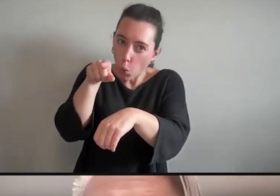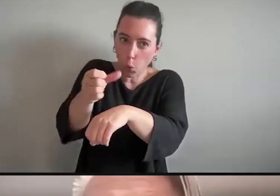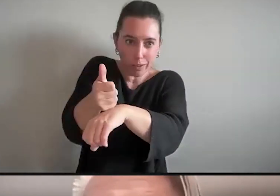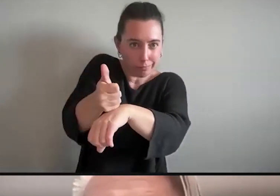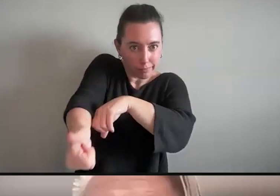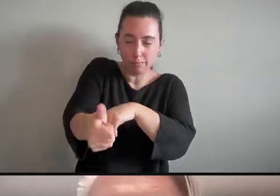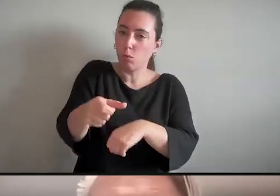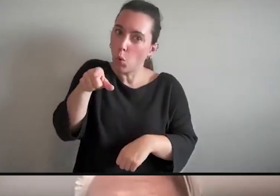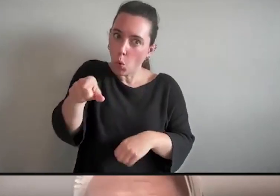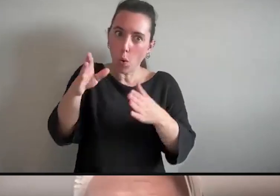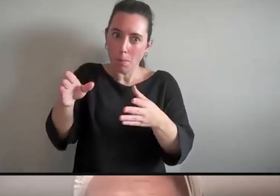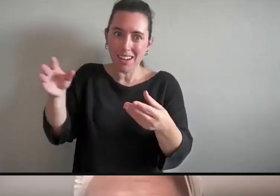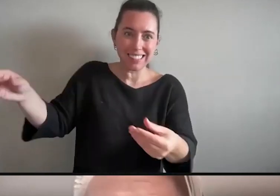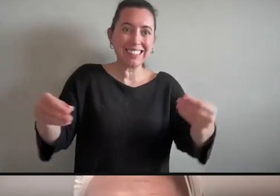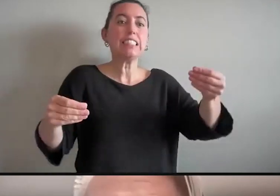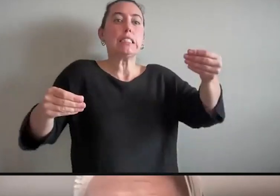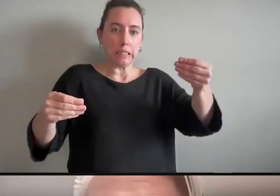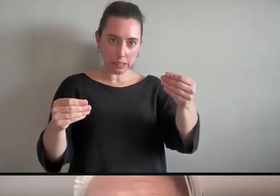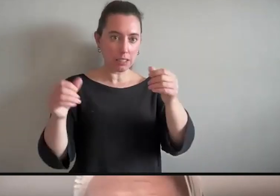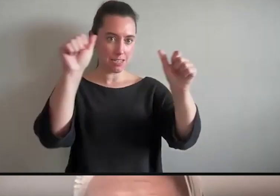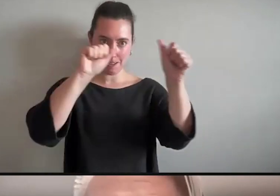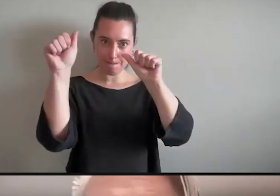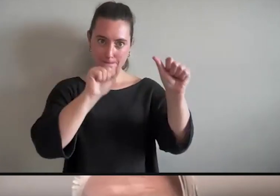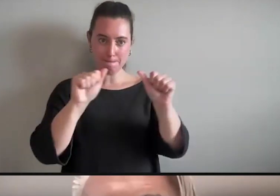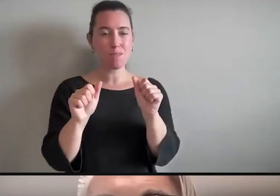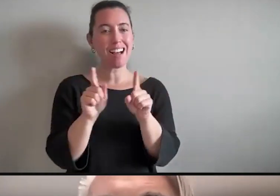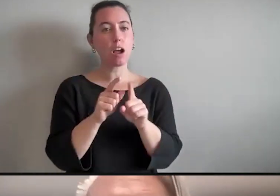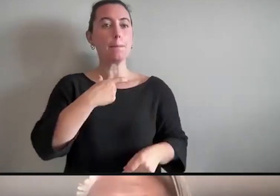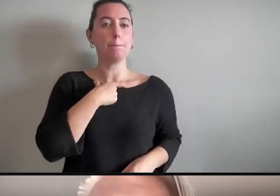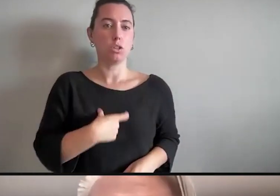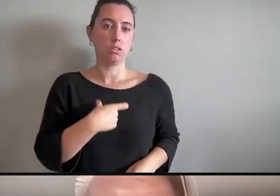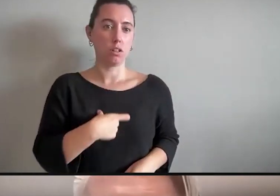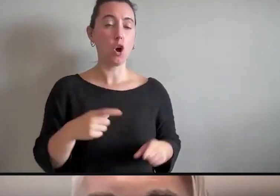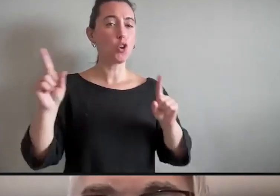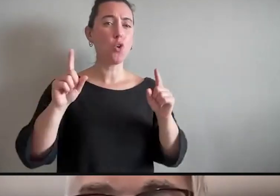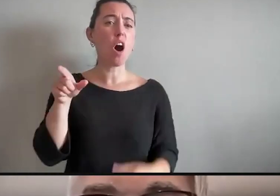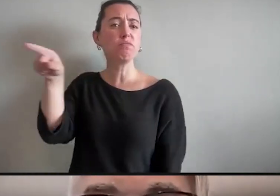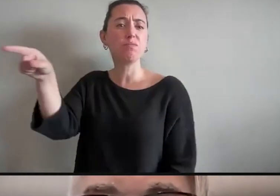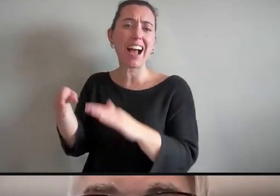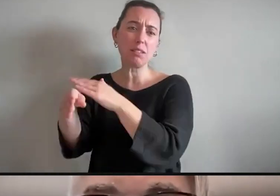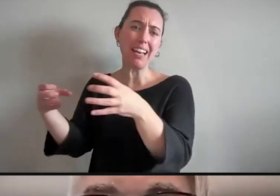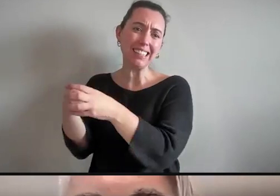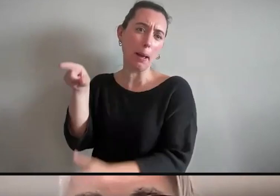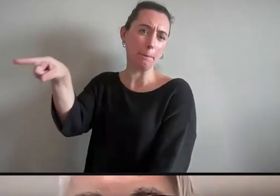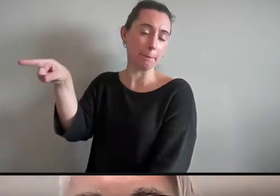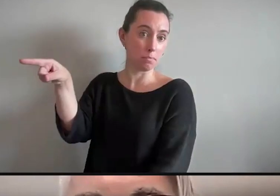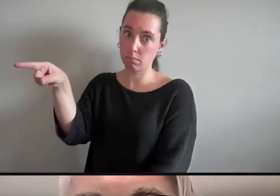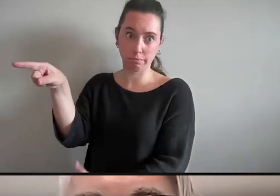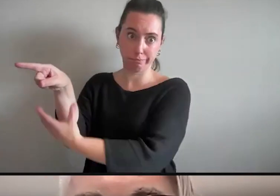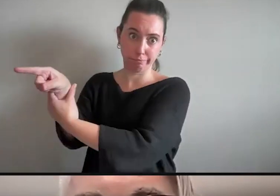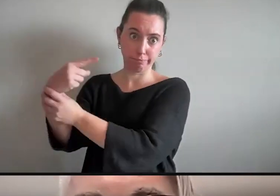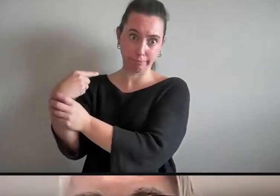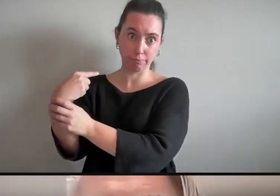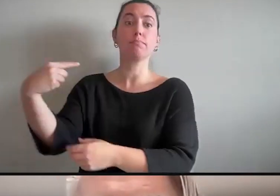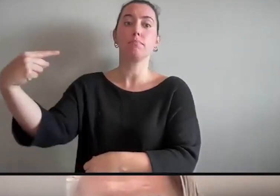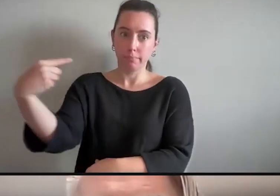another department. It's this concept of a personal responsibility around accessibility. Then what we do is we democratize that. If we